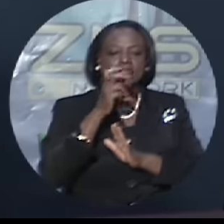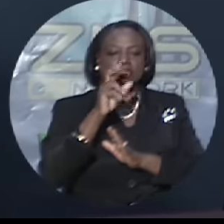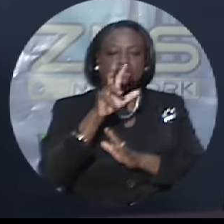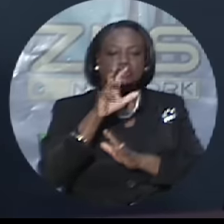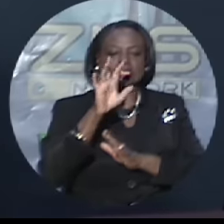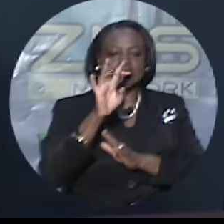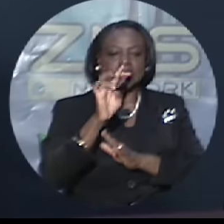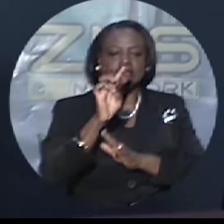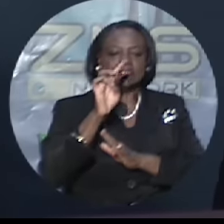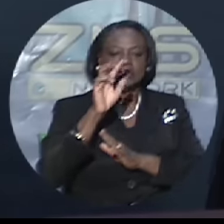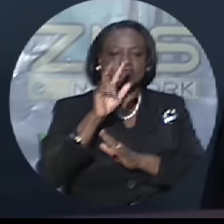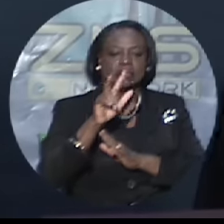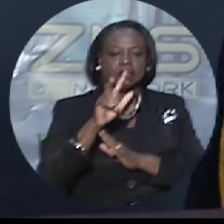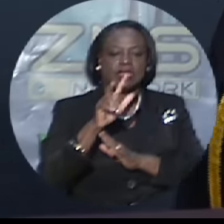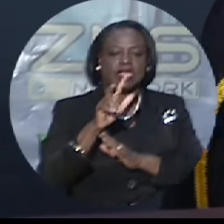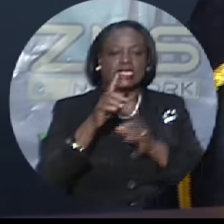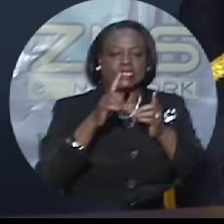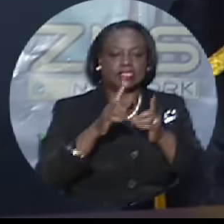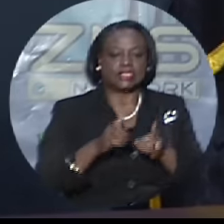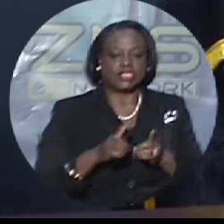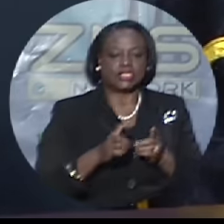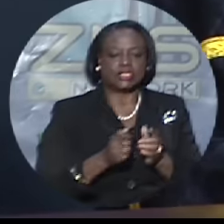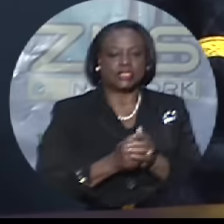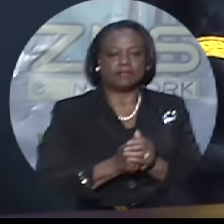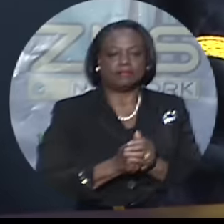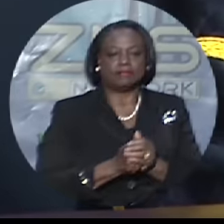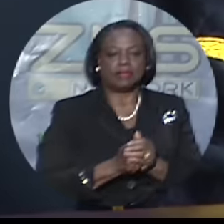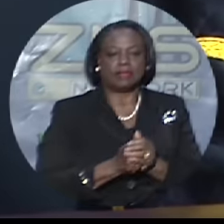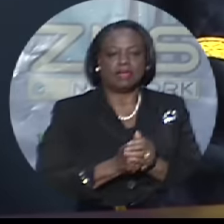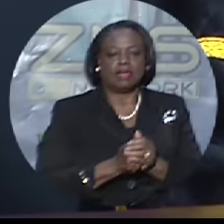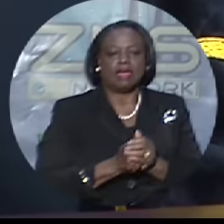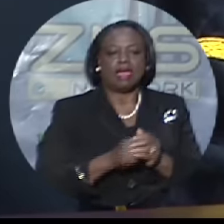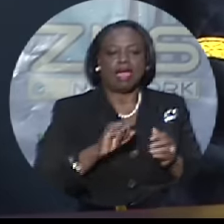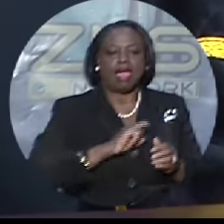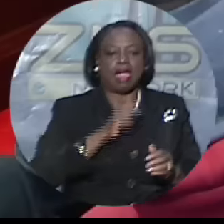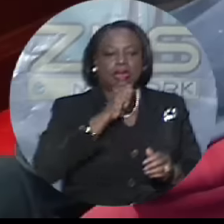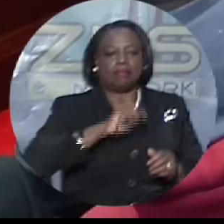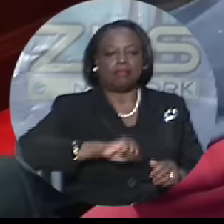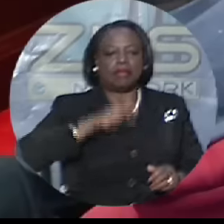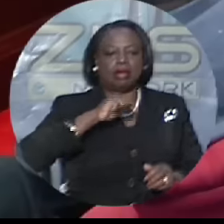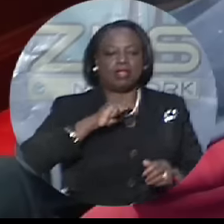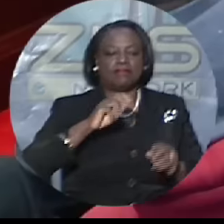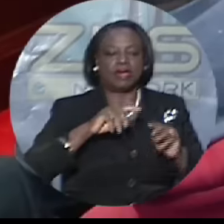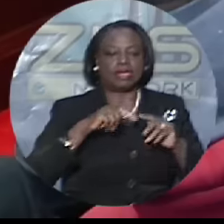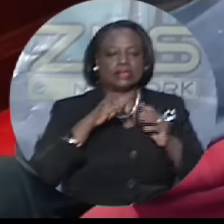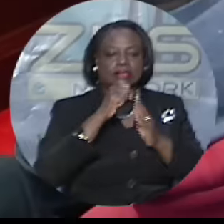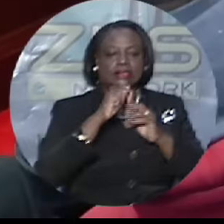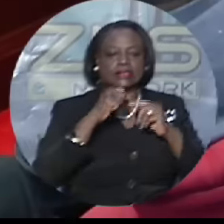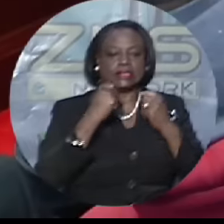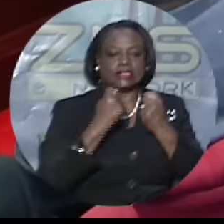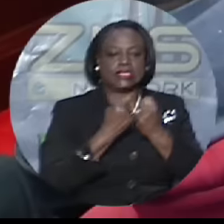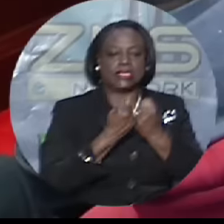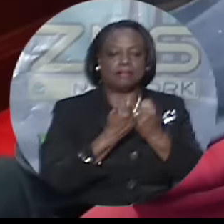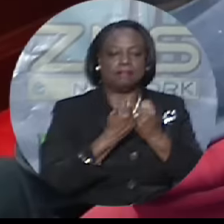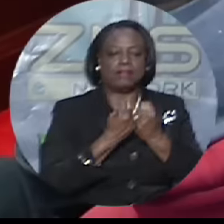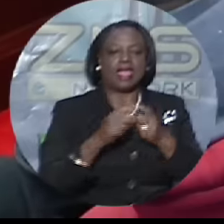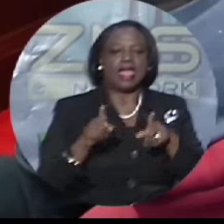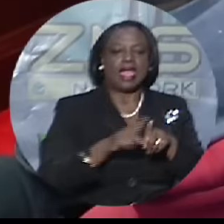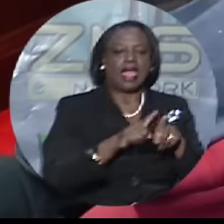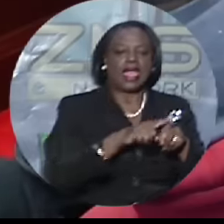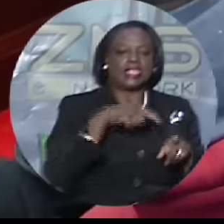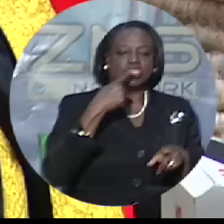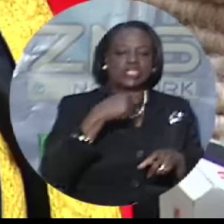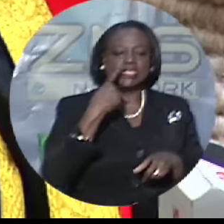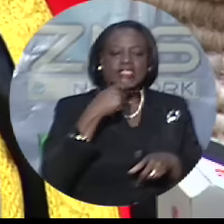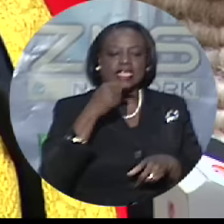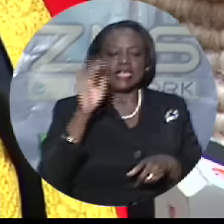1,373 extemporary decisions. I'm extremely proud of our achievement. And as she begins her long goodbye, the Court